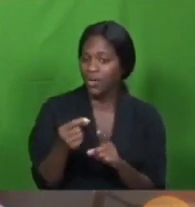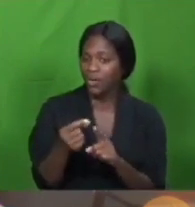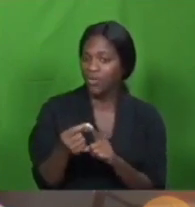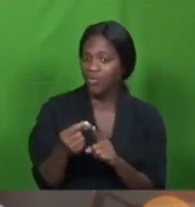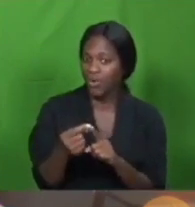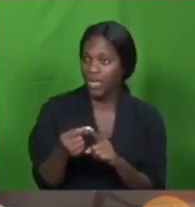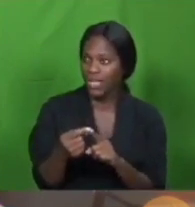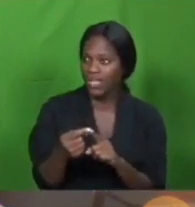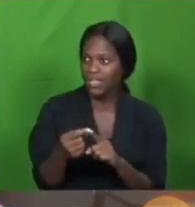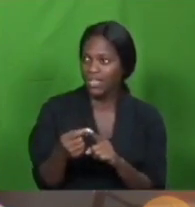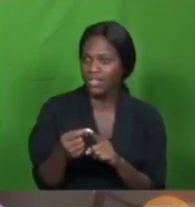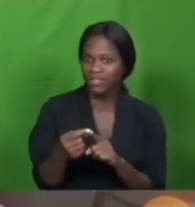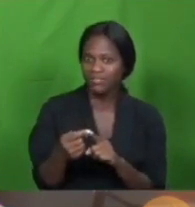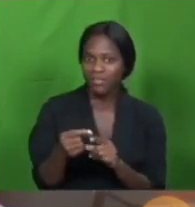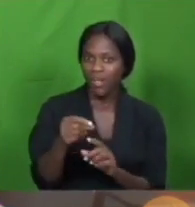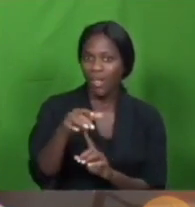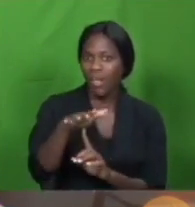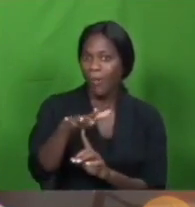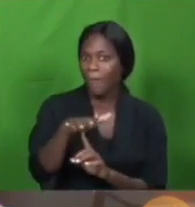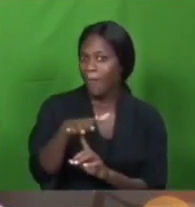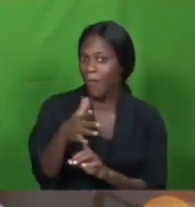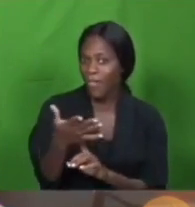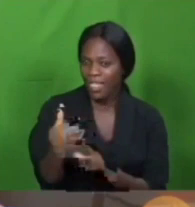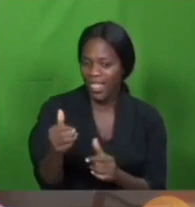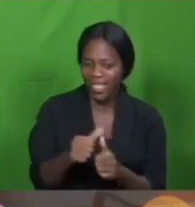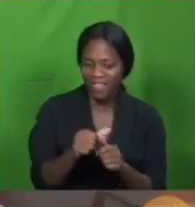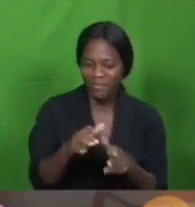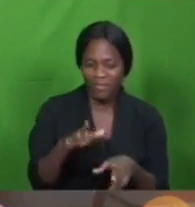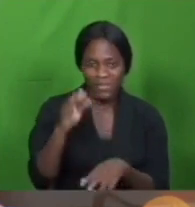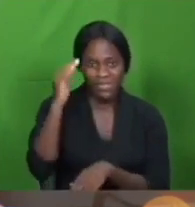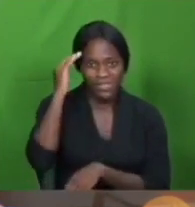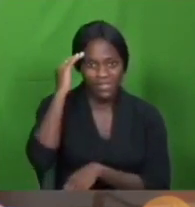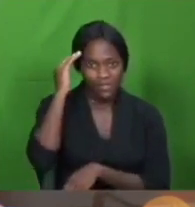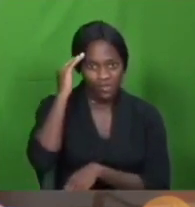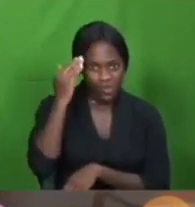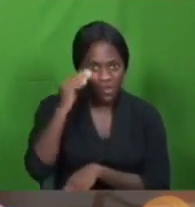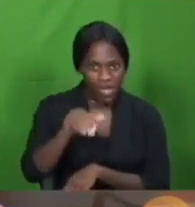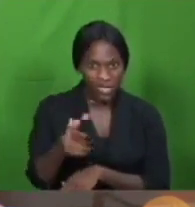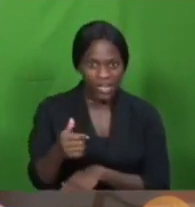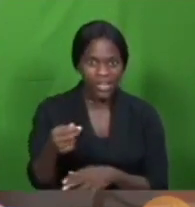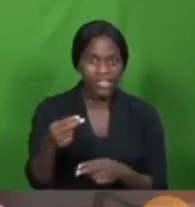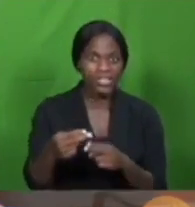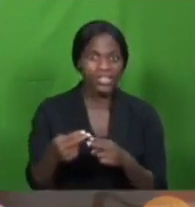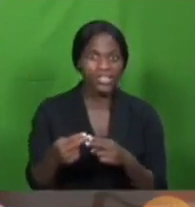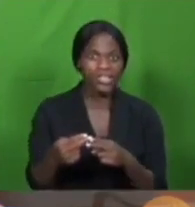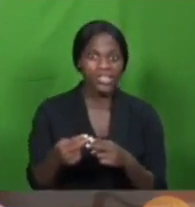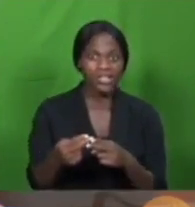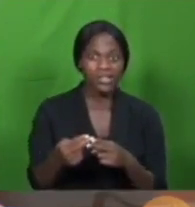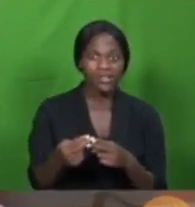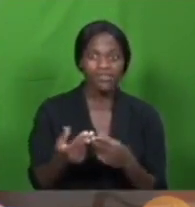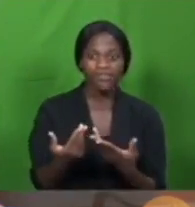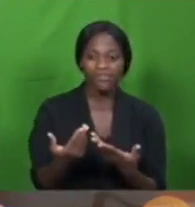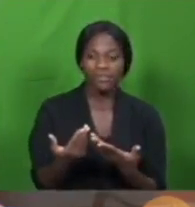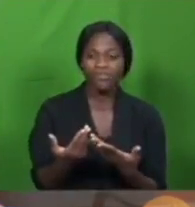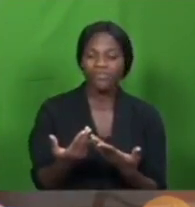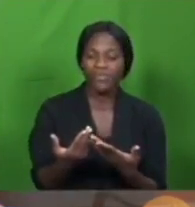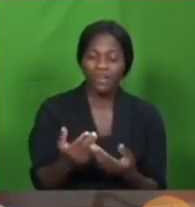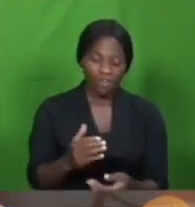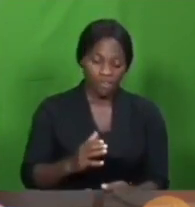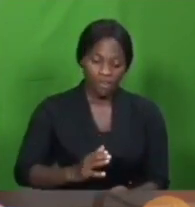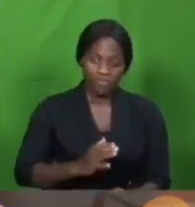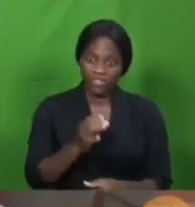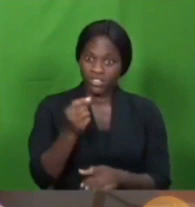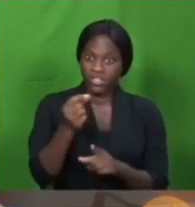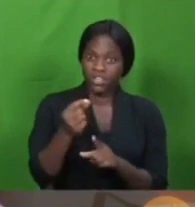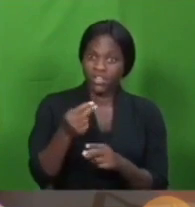popular refrain. That has become the other name for the officially is the ECOWAS identification